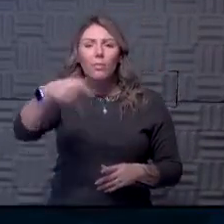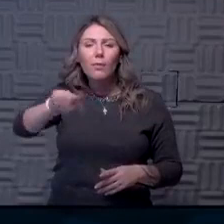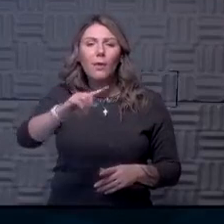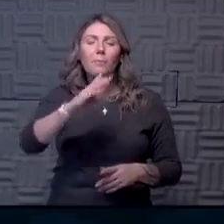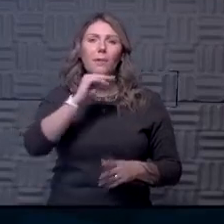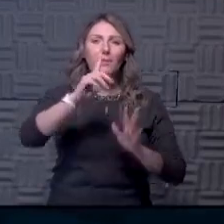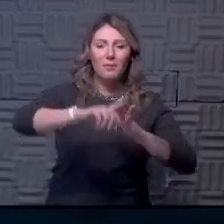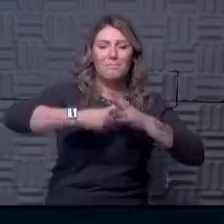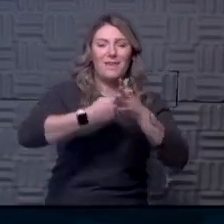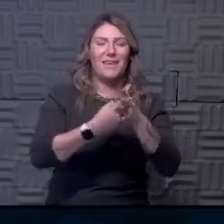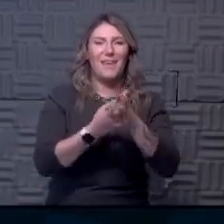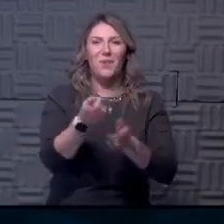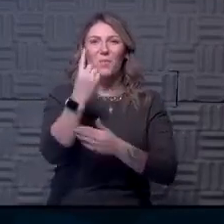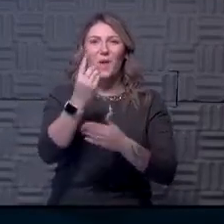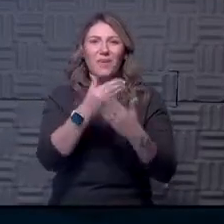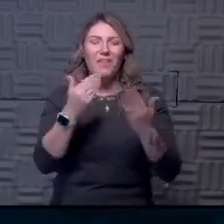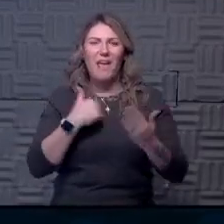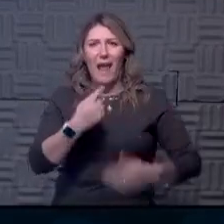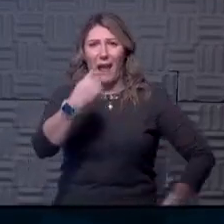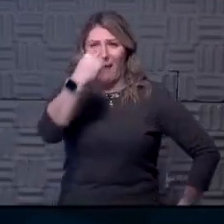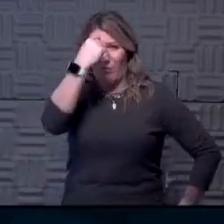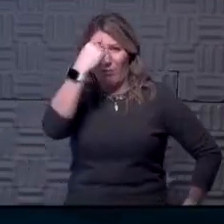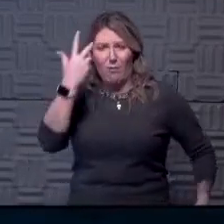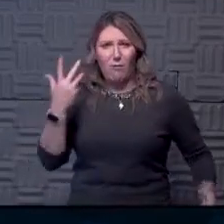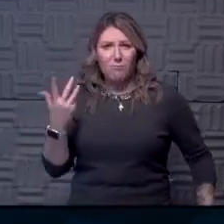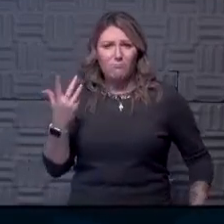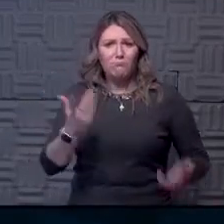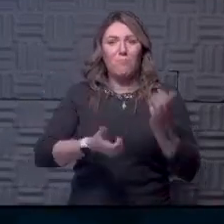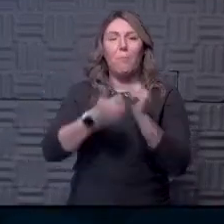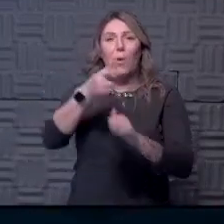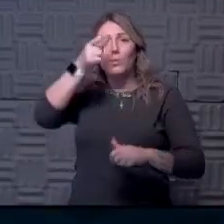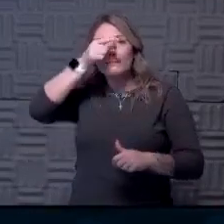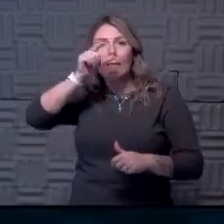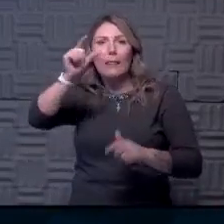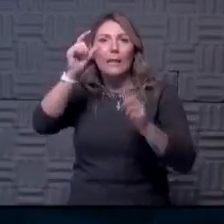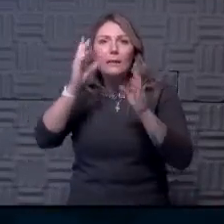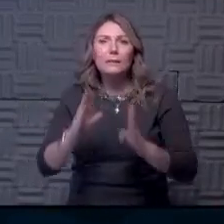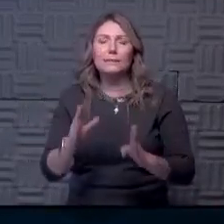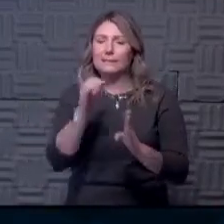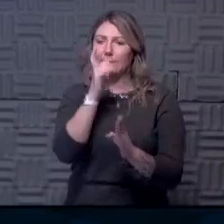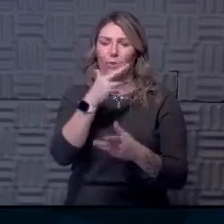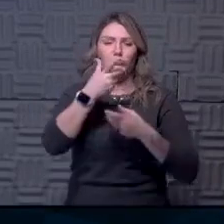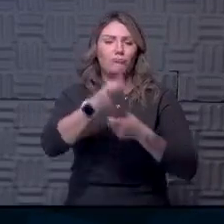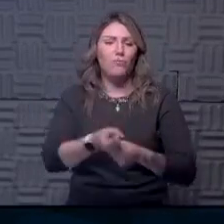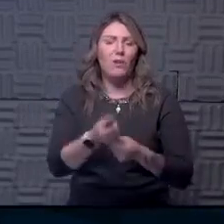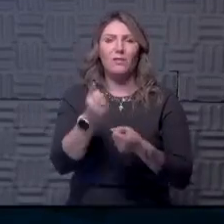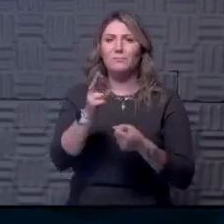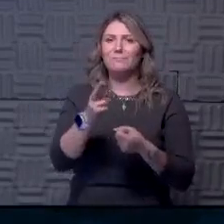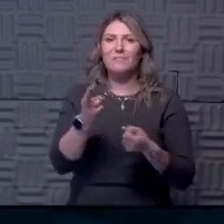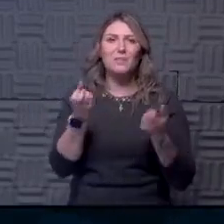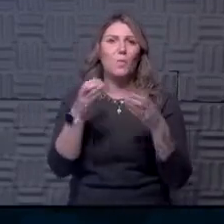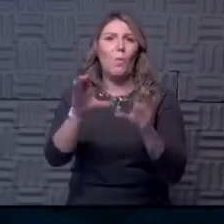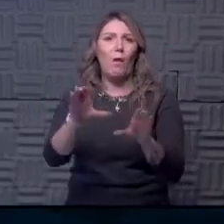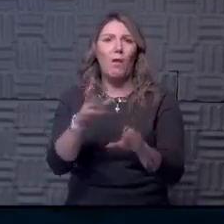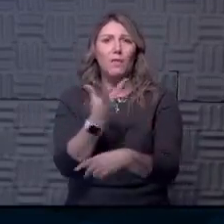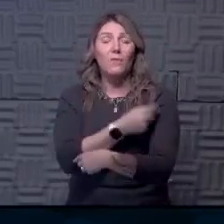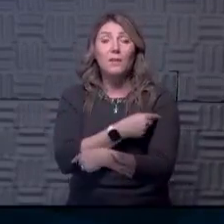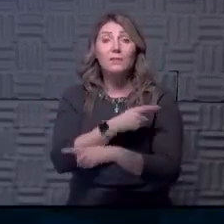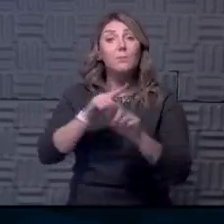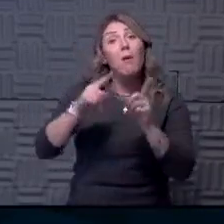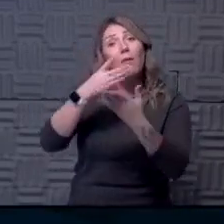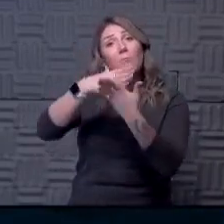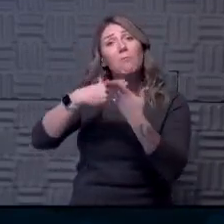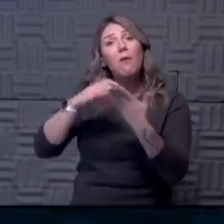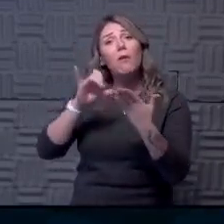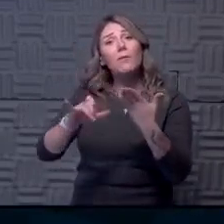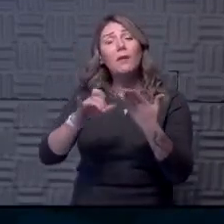at the beginning, one of the things that I thought was that most Latinos, they don't trust and they don't want to get the vaccine, and part of that